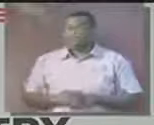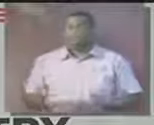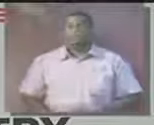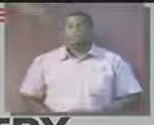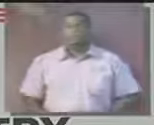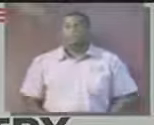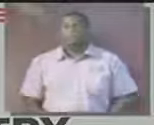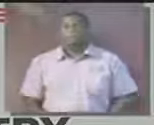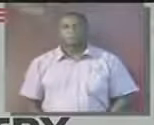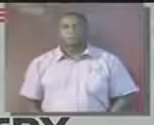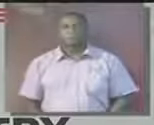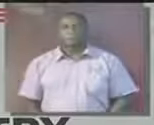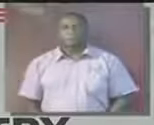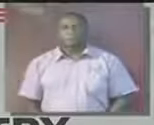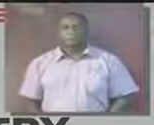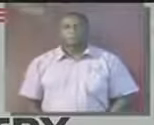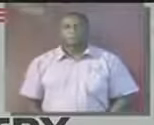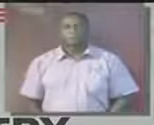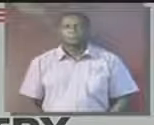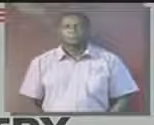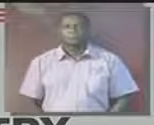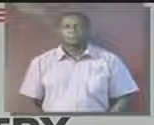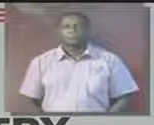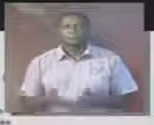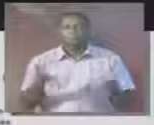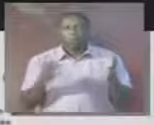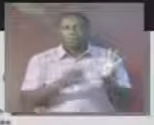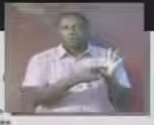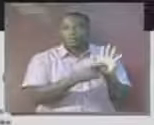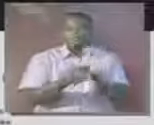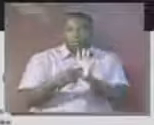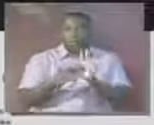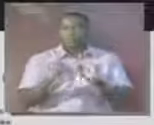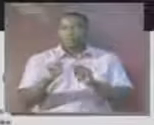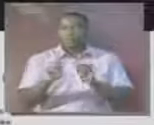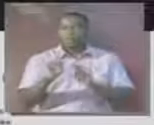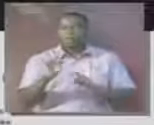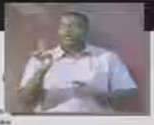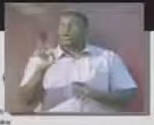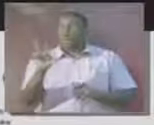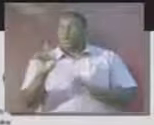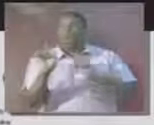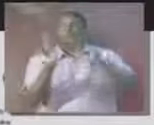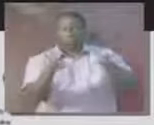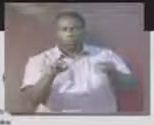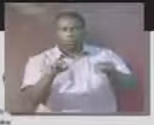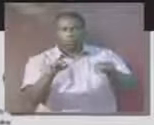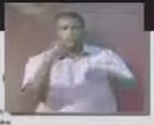we could show persons where these sites are and what the plan moving forward is. Good.